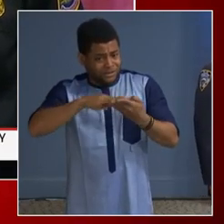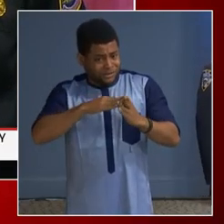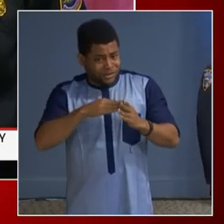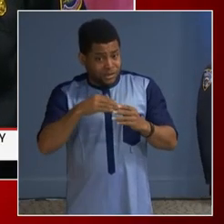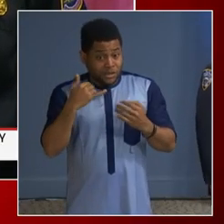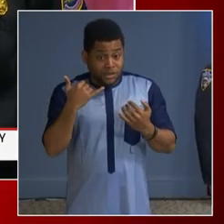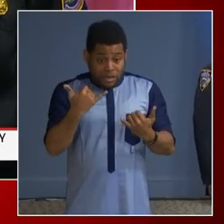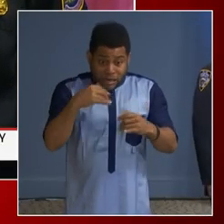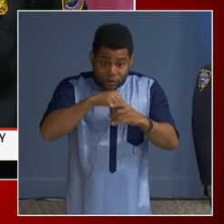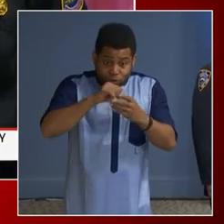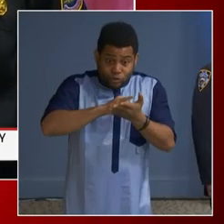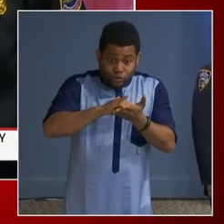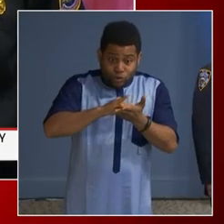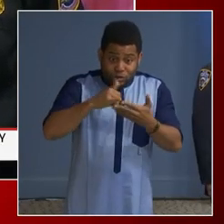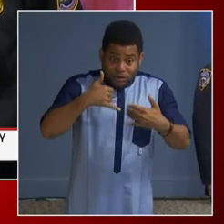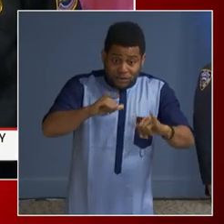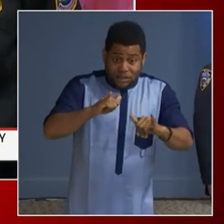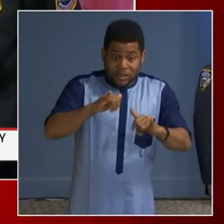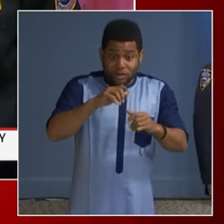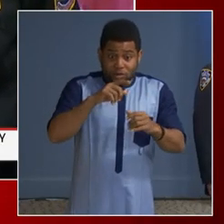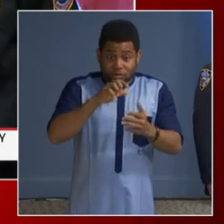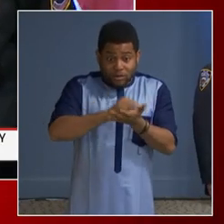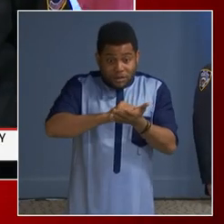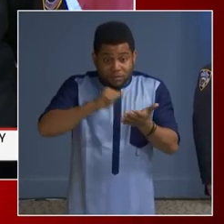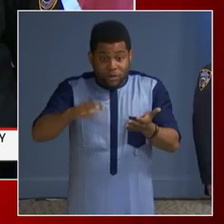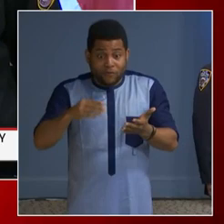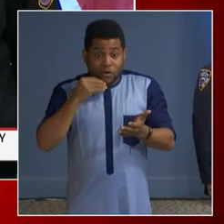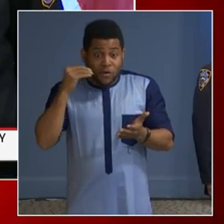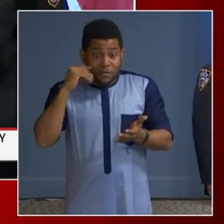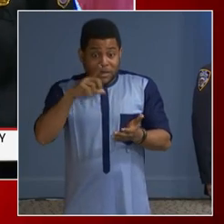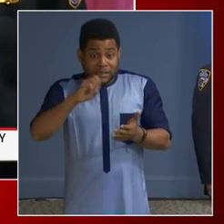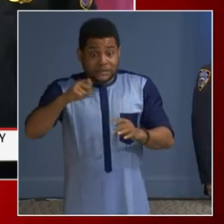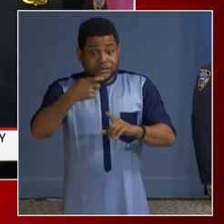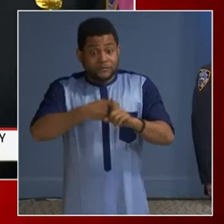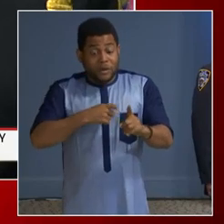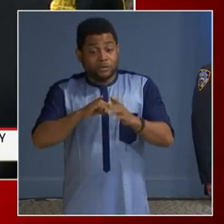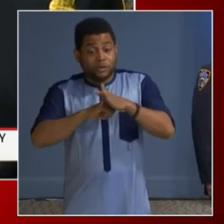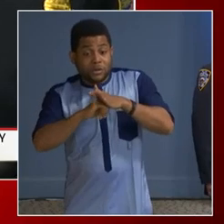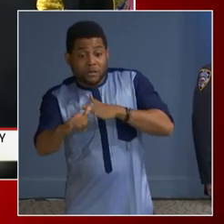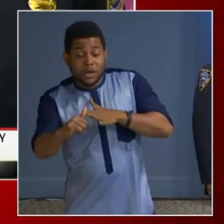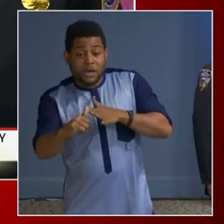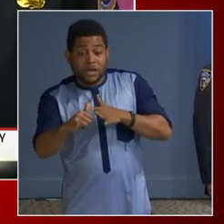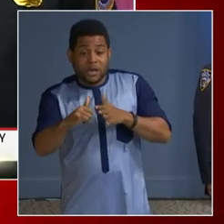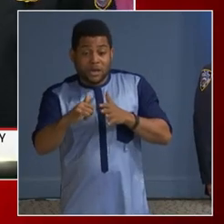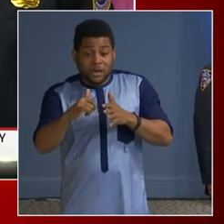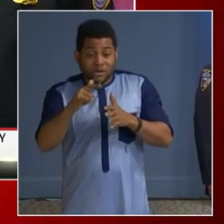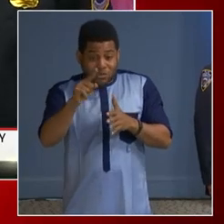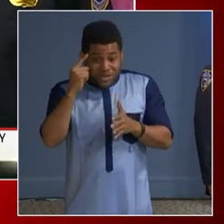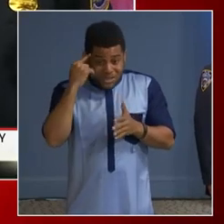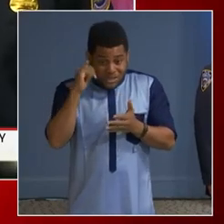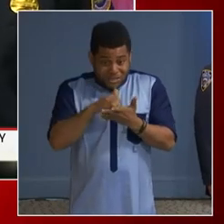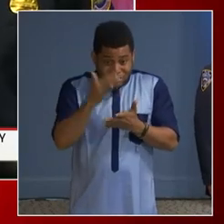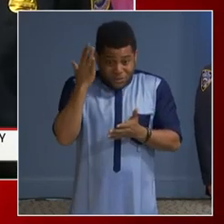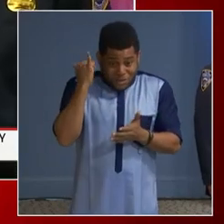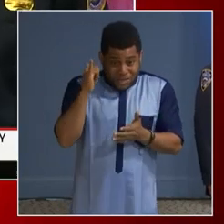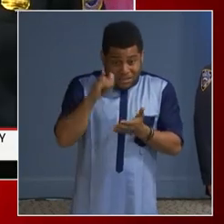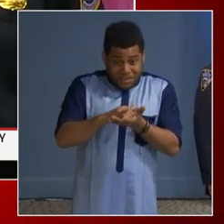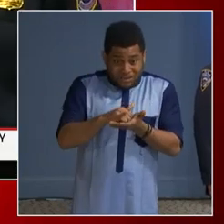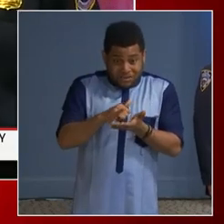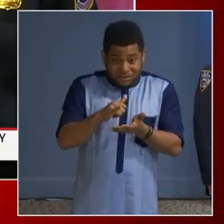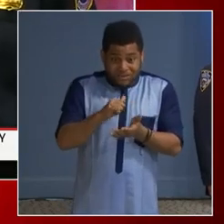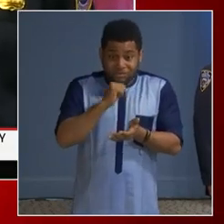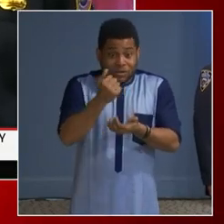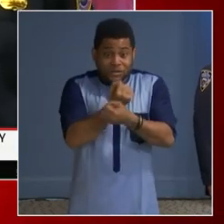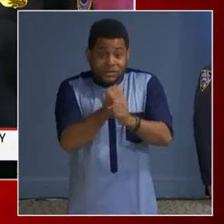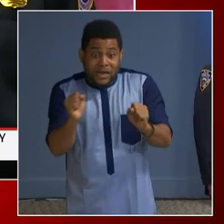order to remove homeless people from subways? Is that still being enforced, and do you think that might have contributed to the unsafe conditions for the homeless